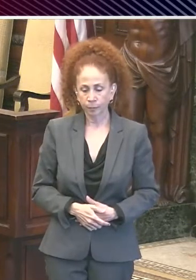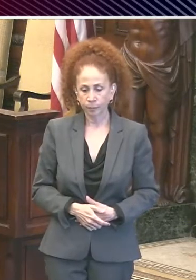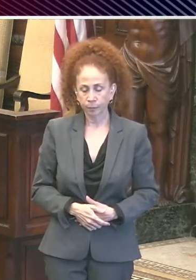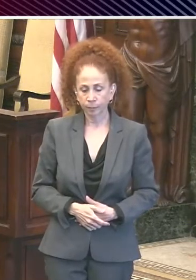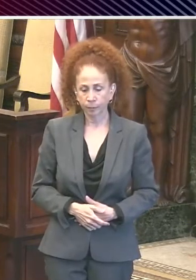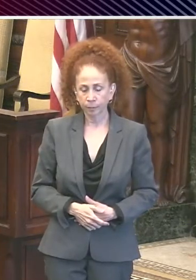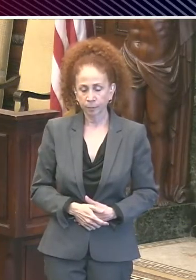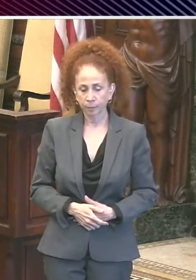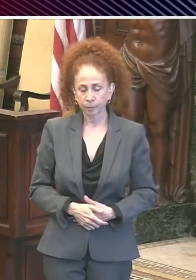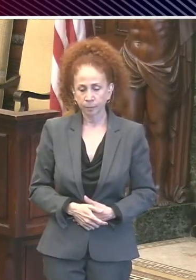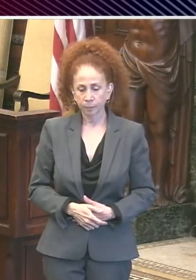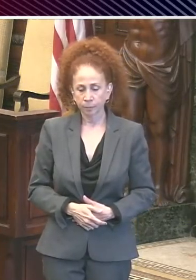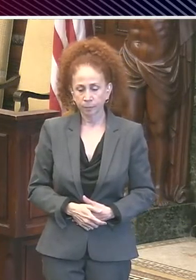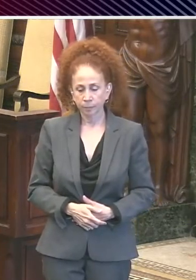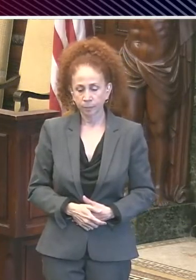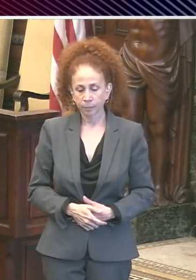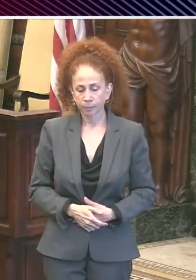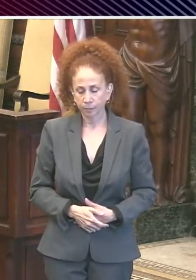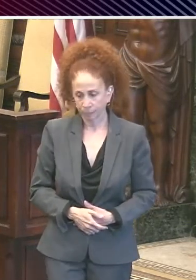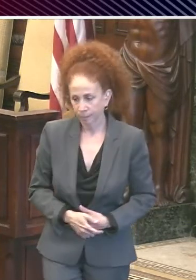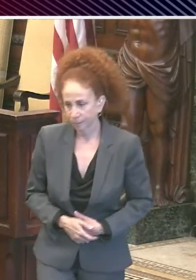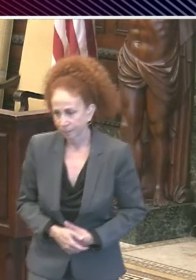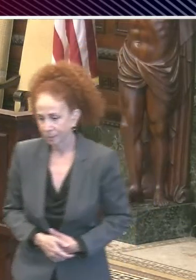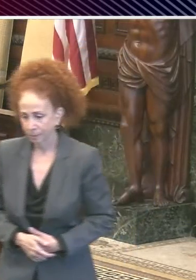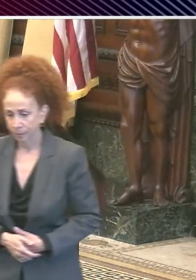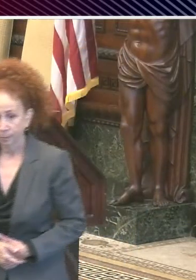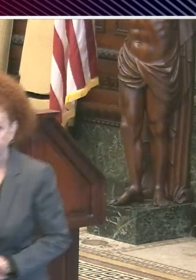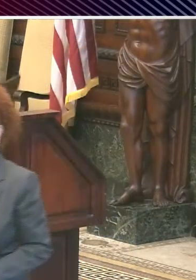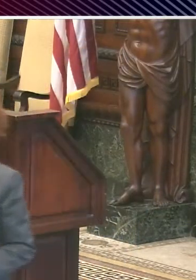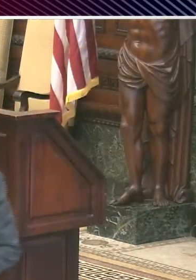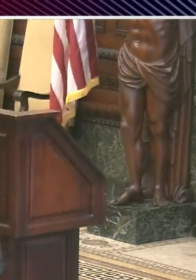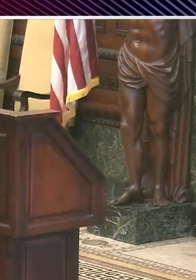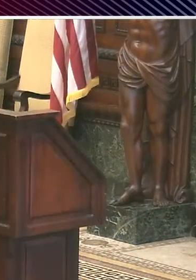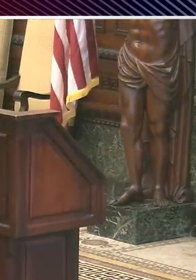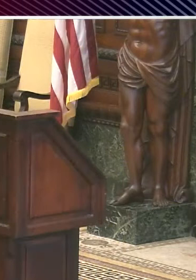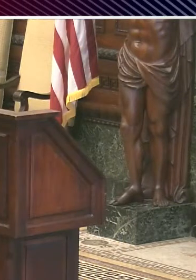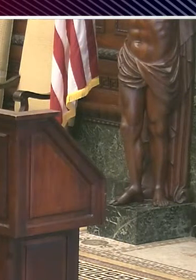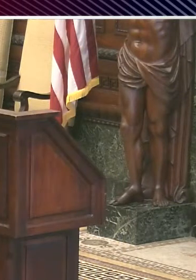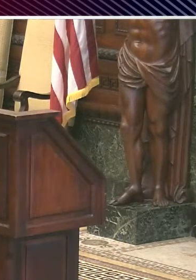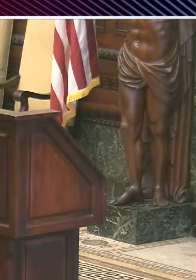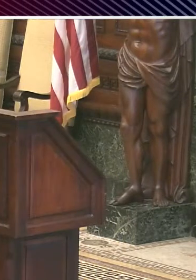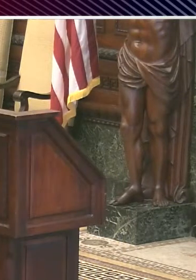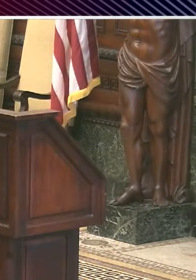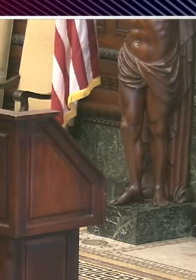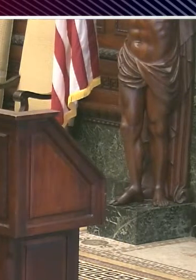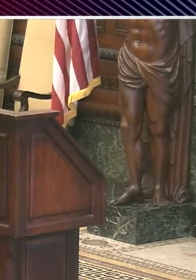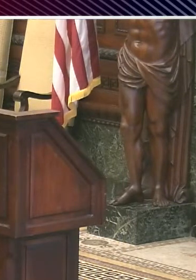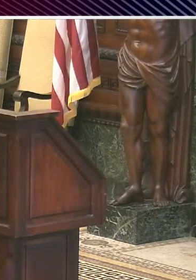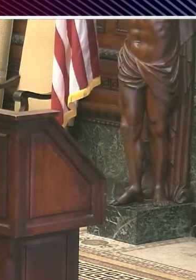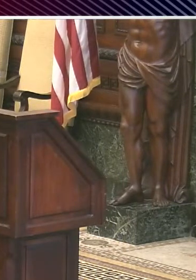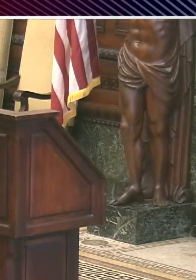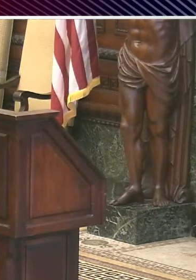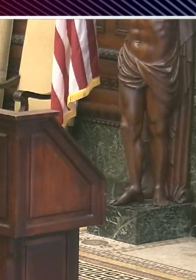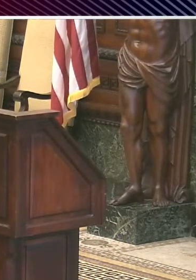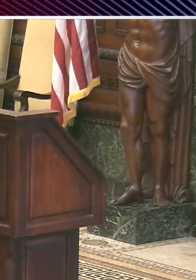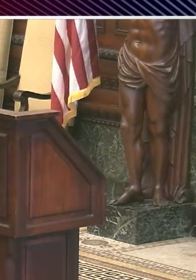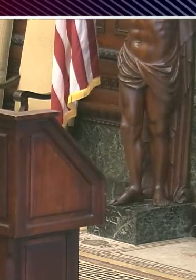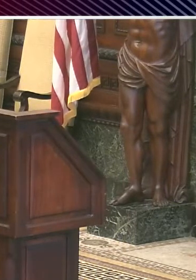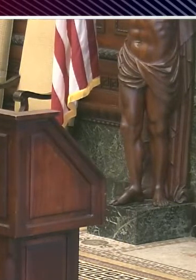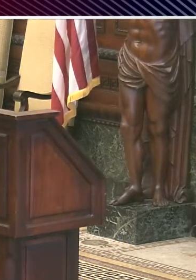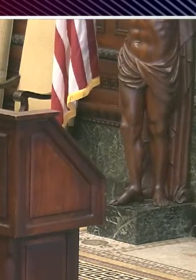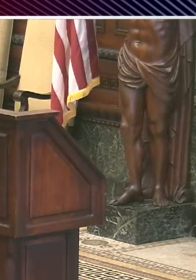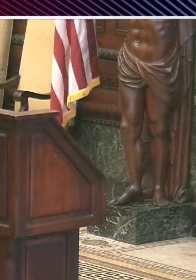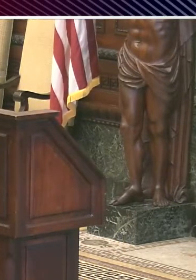Farley's remarks. Actualización en materia de salud para el día jueves 23 de julio del 2020. Buenos